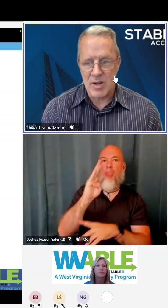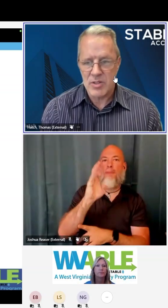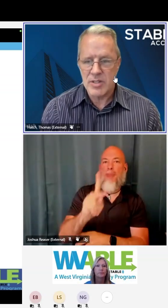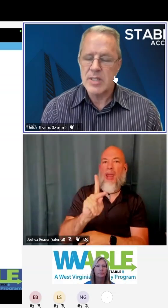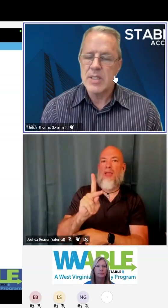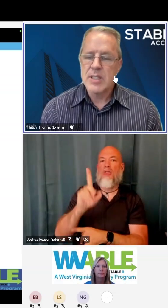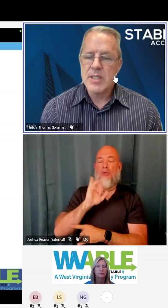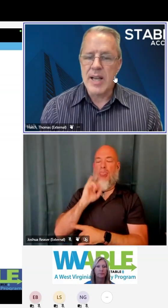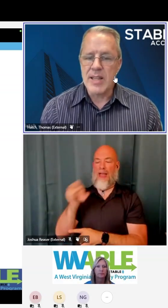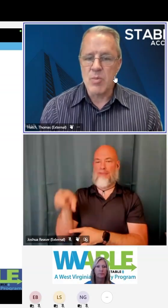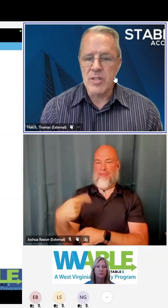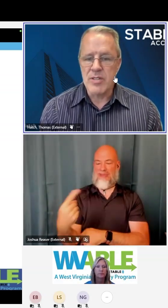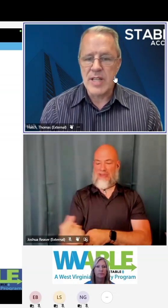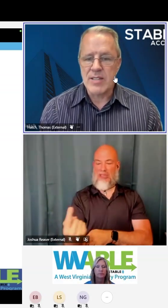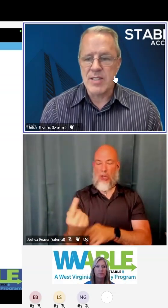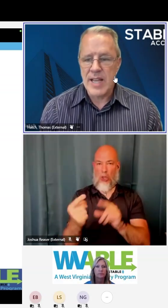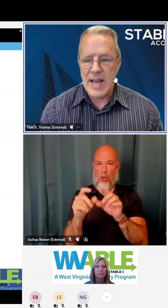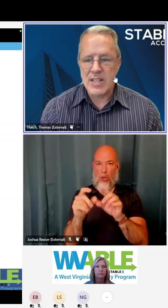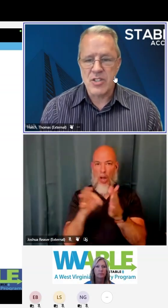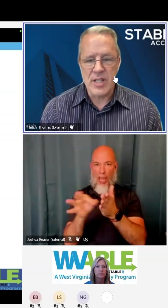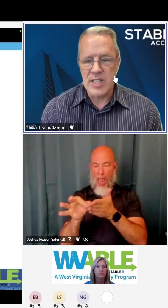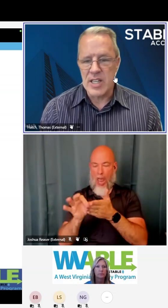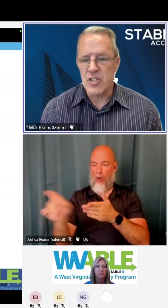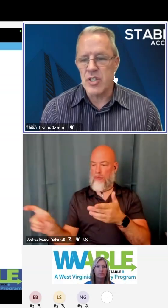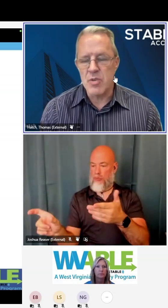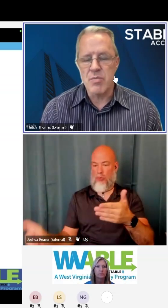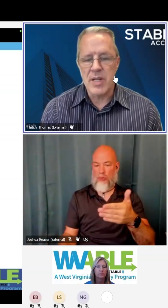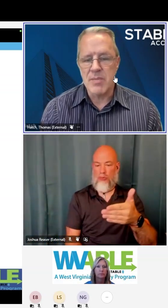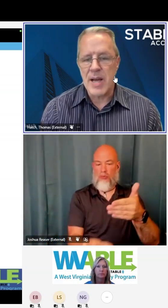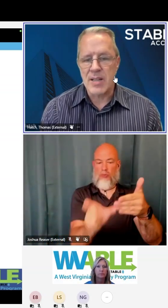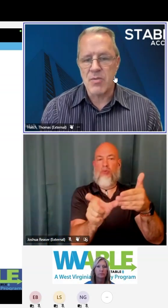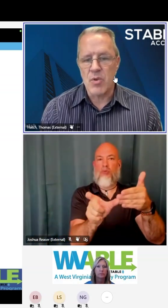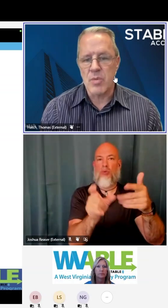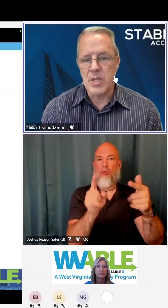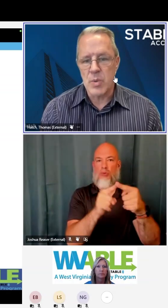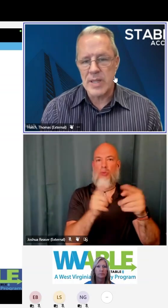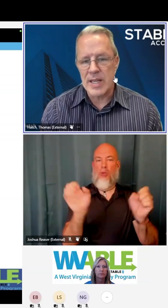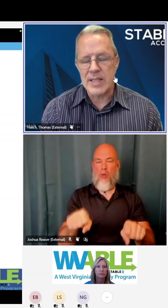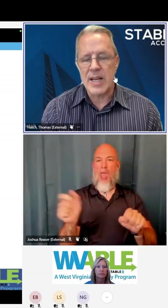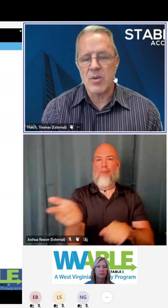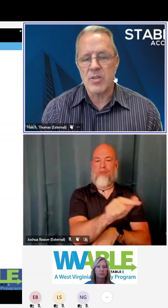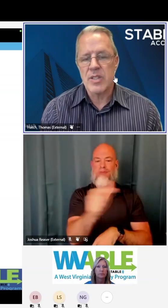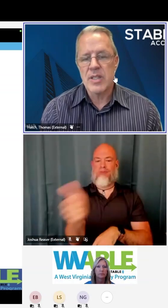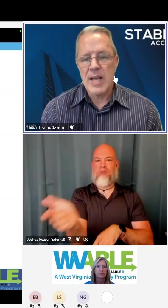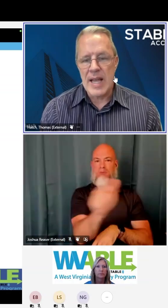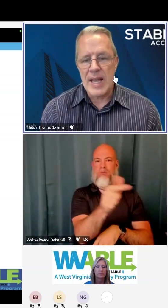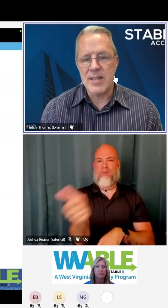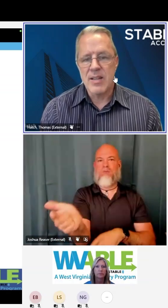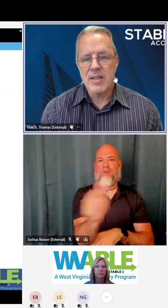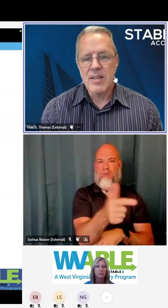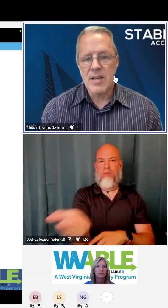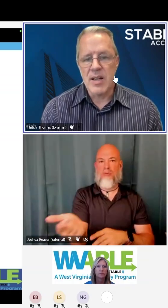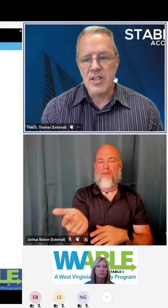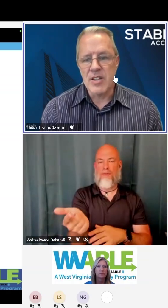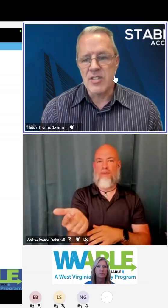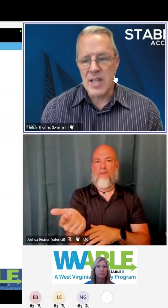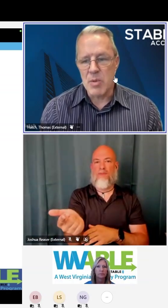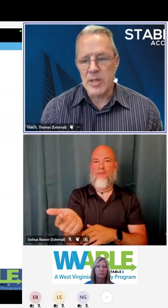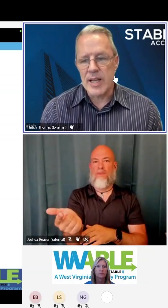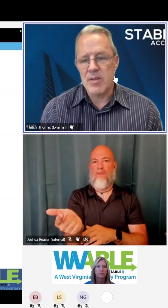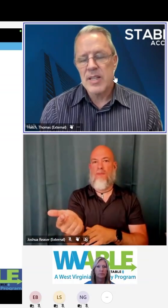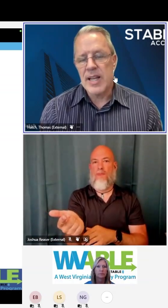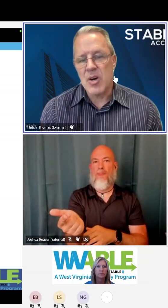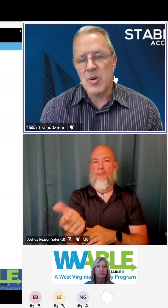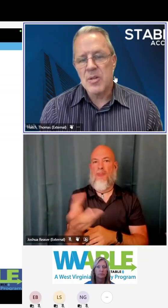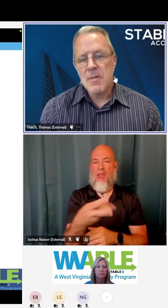singular account. And then once that's attached, then yes, you can move money back and forth between that account and this